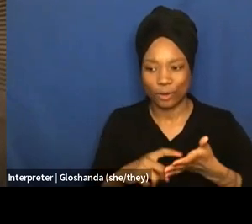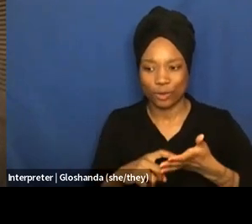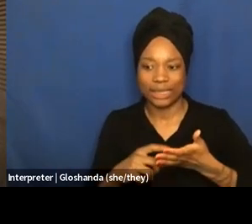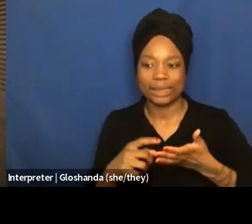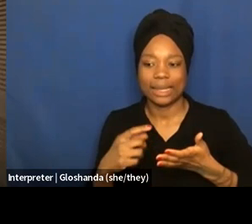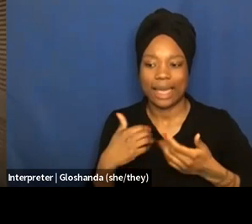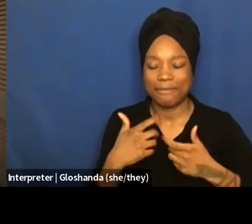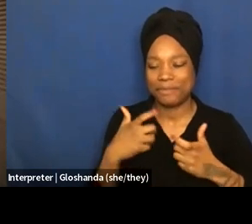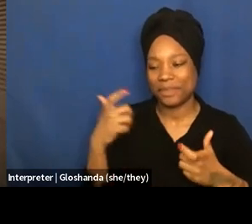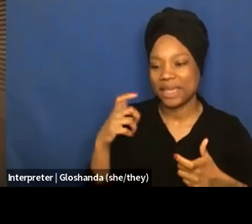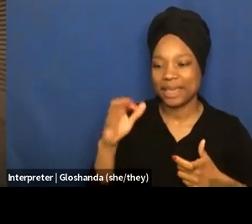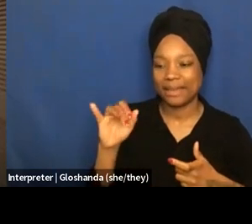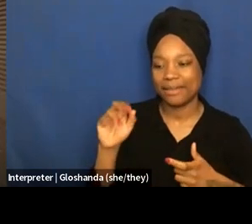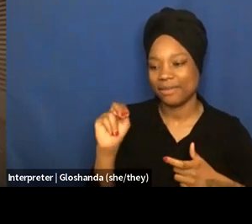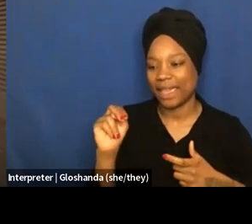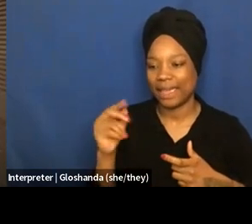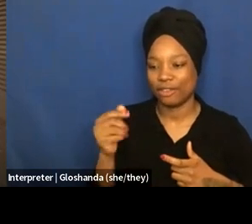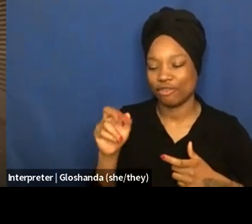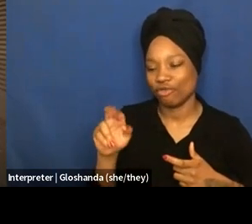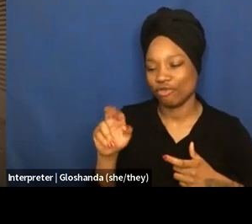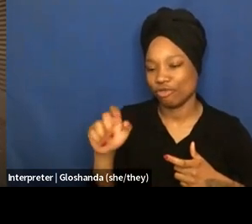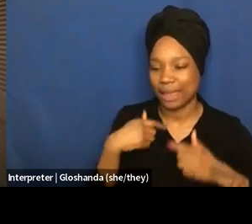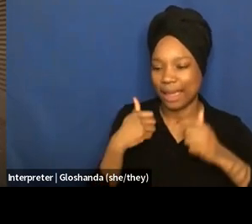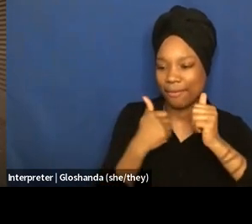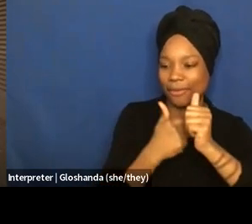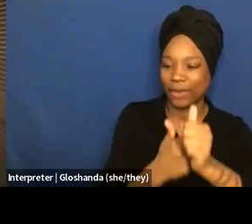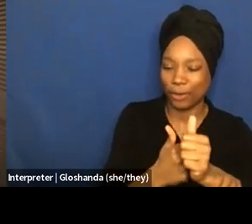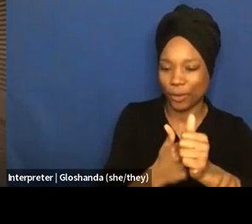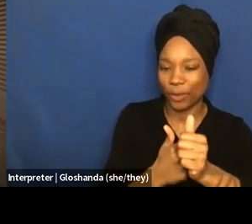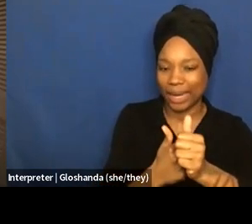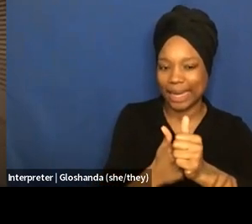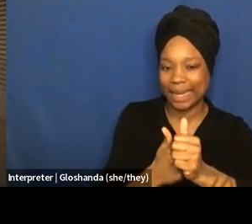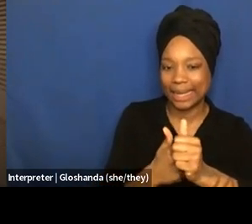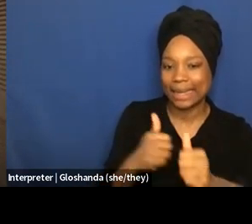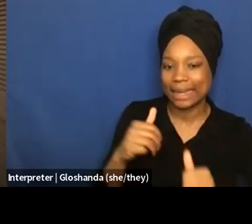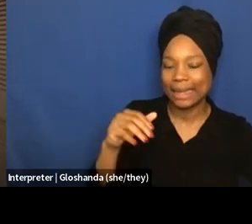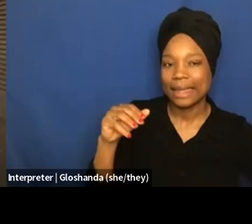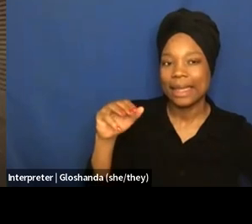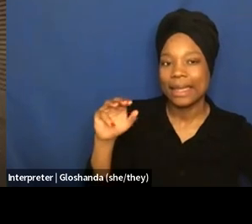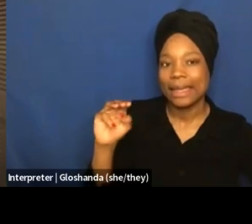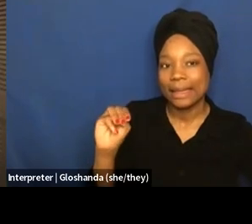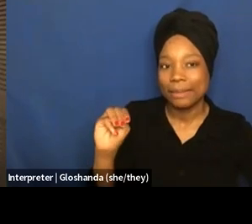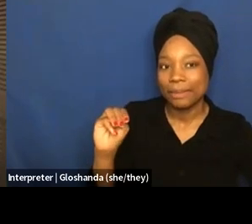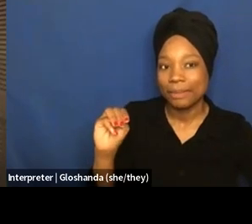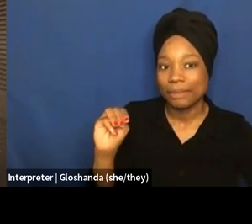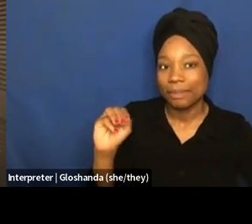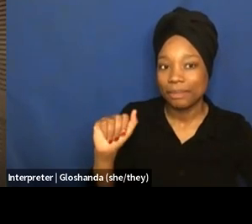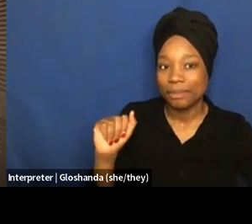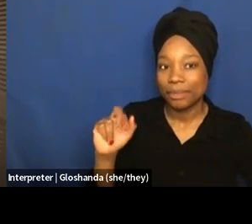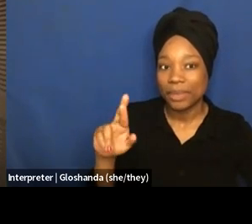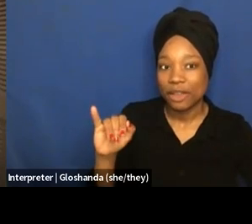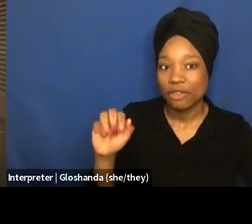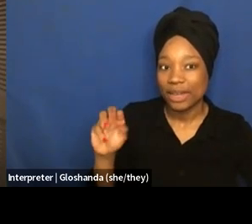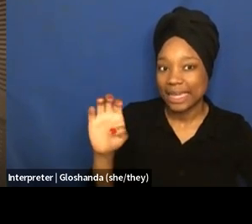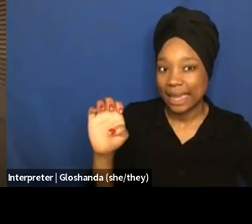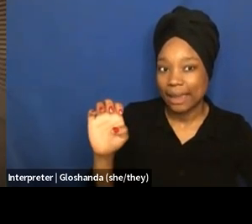having just an opportunity to follow in the wings, the work that Miriam and Ming and Mia and so